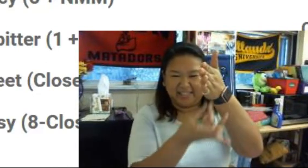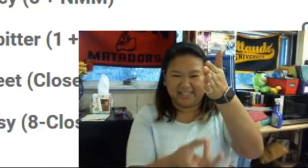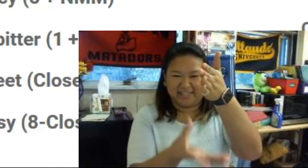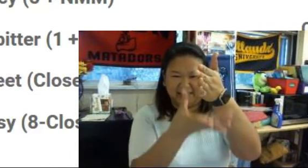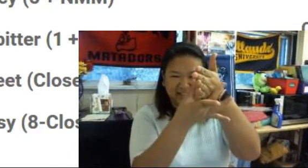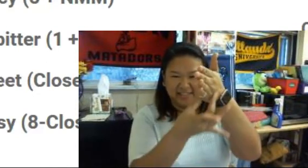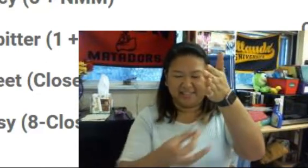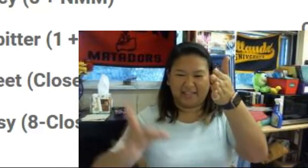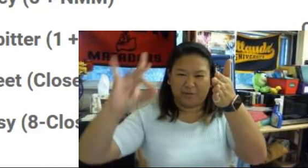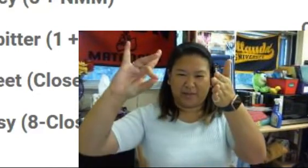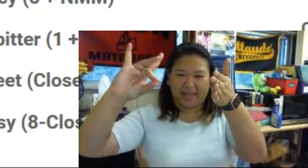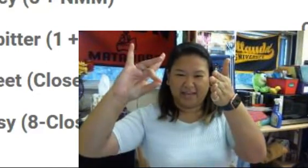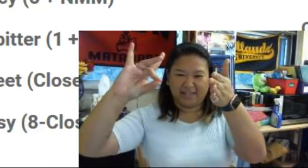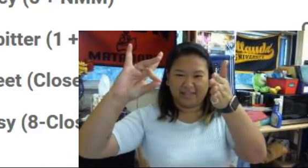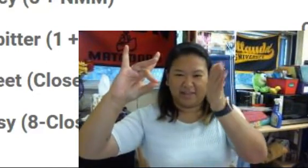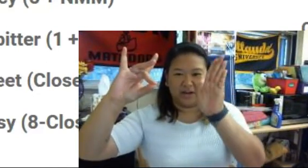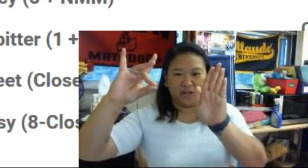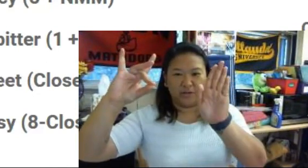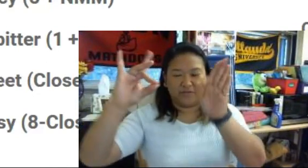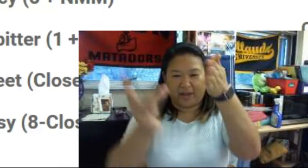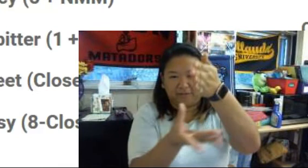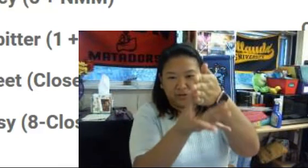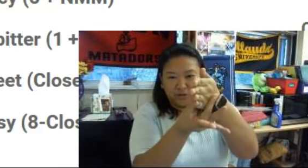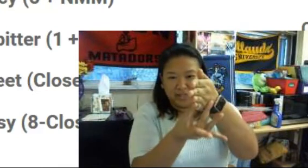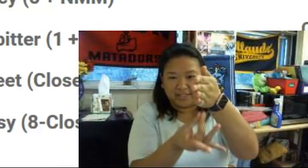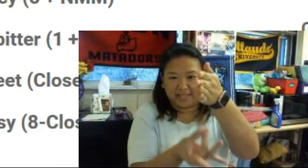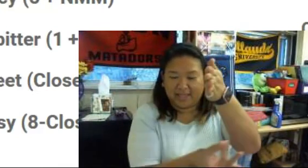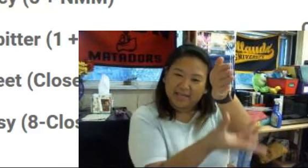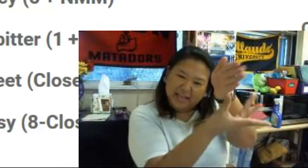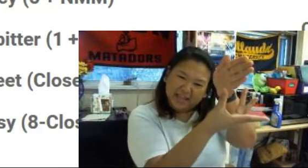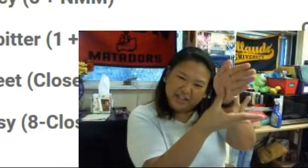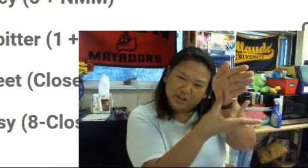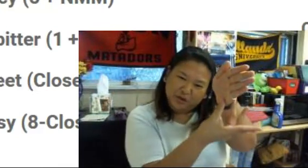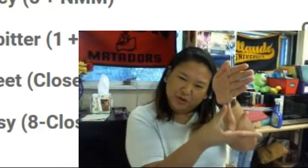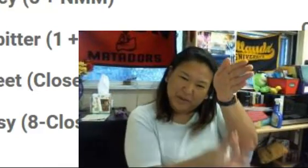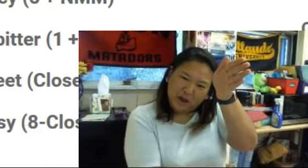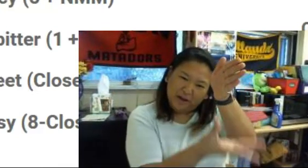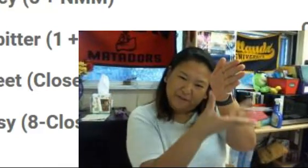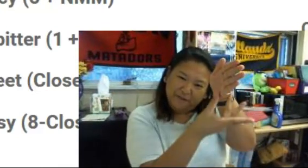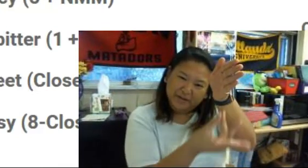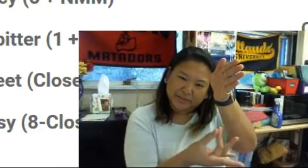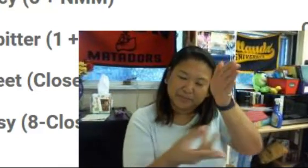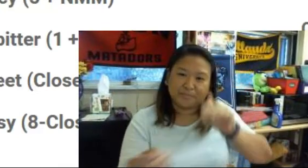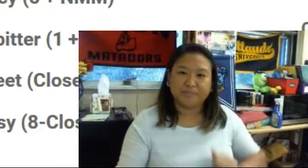Greasy. Okay, with an 8 and then a closed 5, greasy, like it's dripping